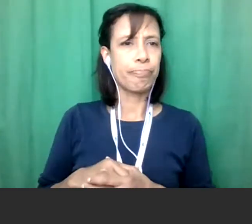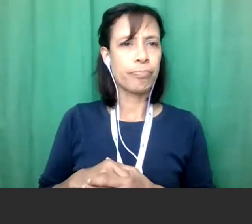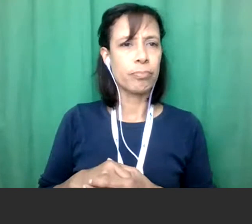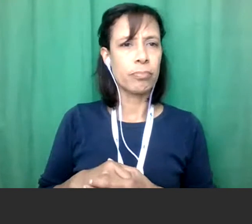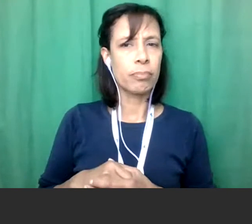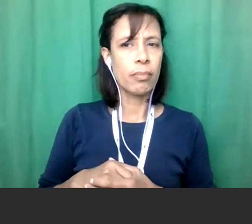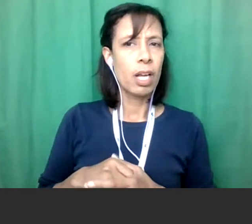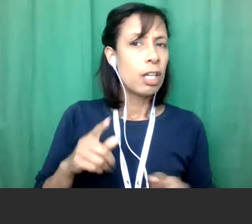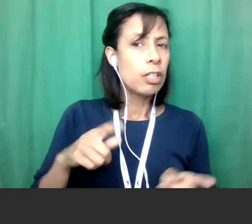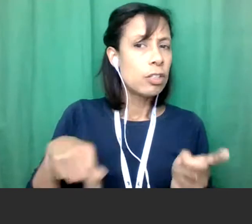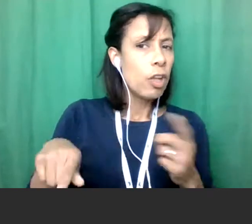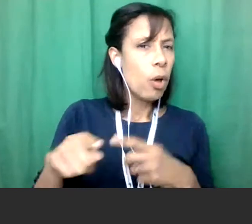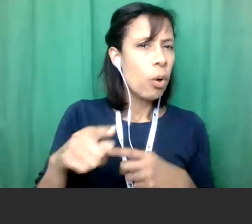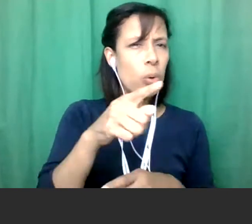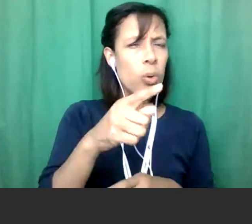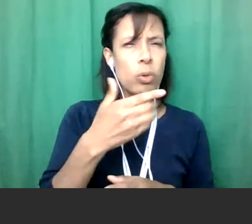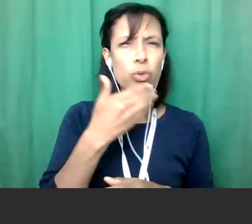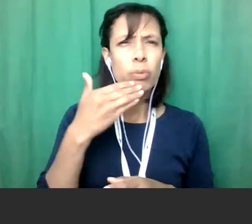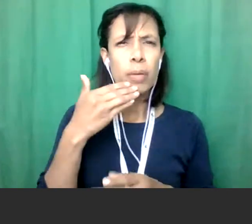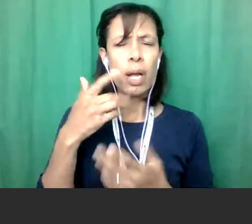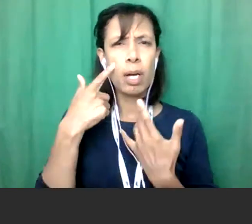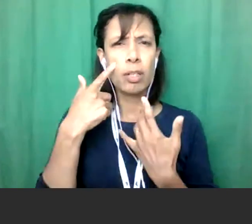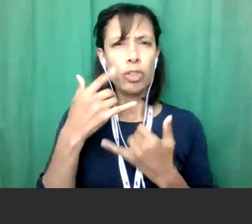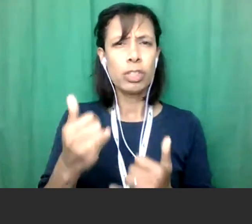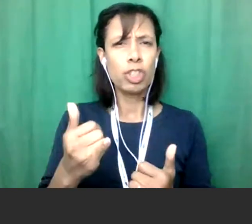not seeing it. Can I just do?